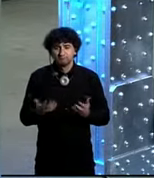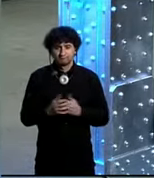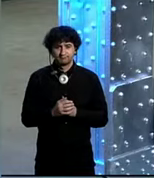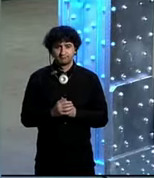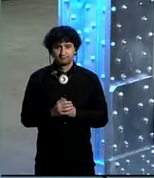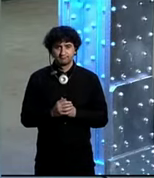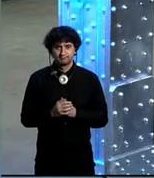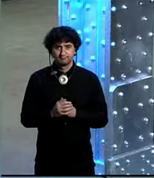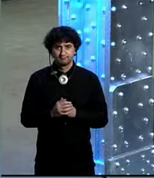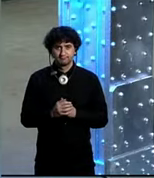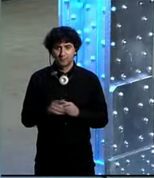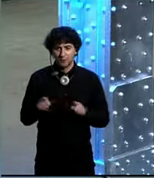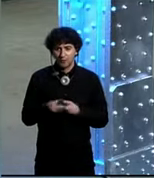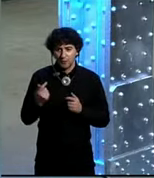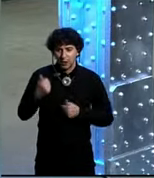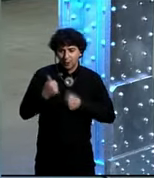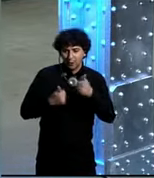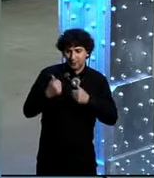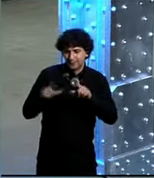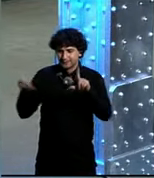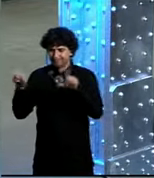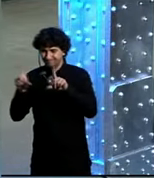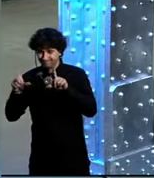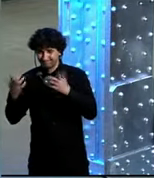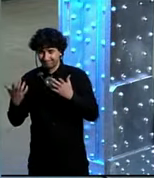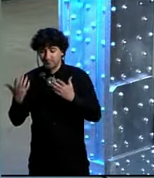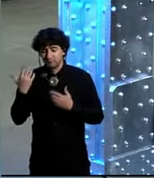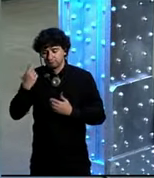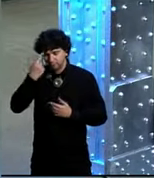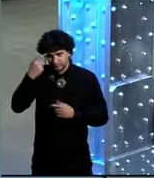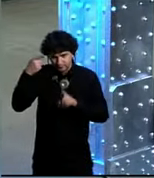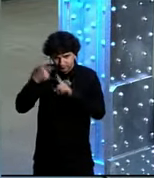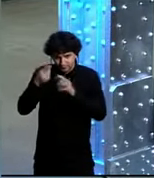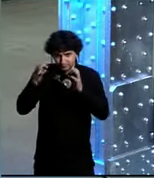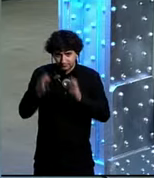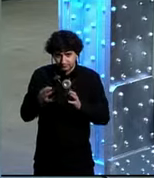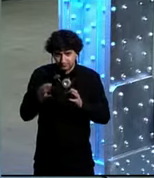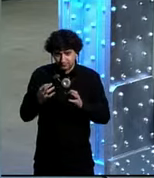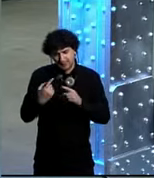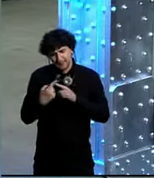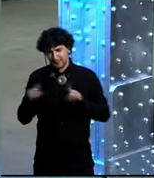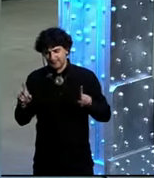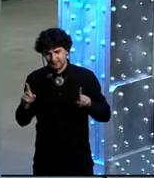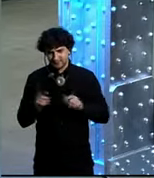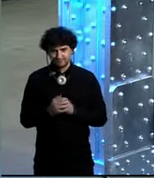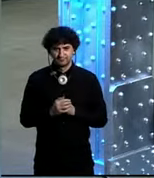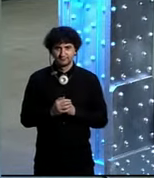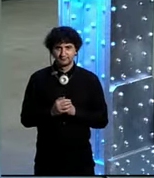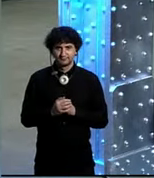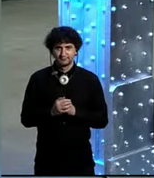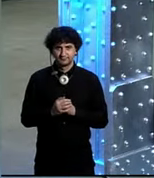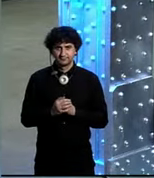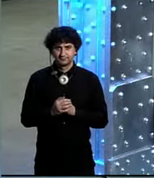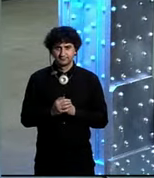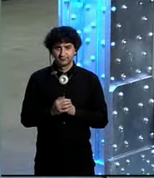competitors to the television industry, but in a sense they're on a little bit of a different angle as well. So I think that all of these markets will